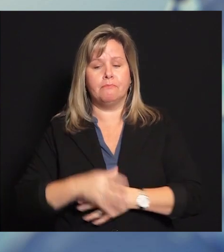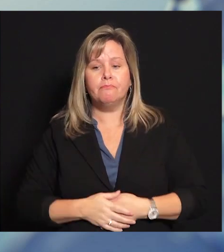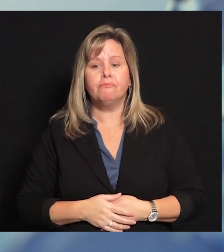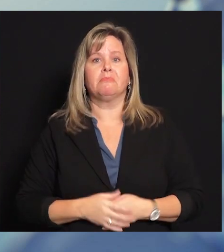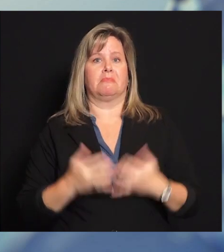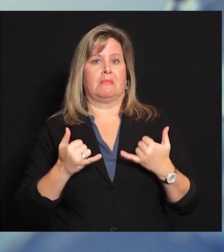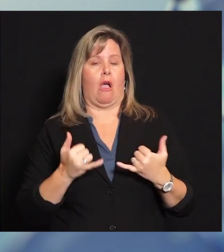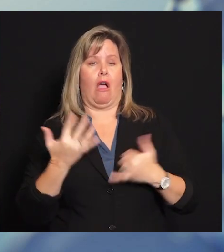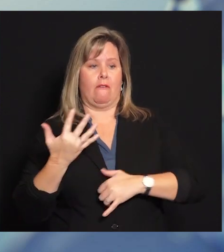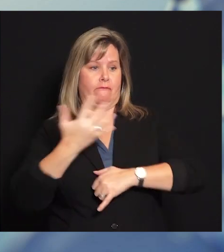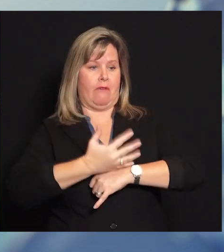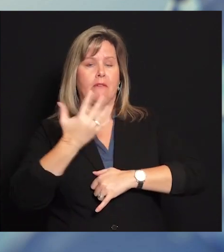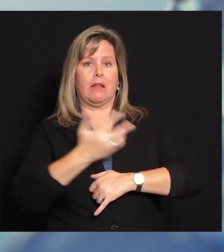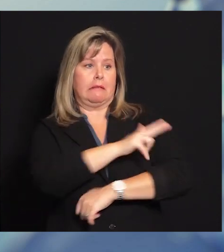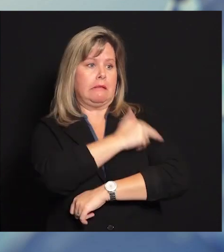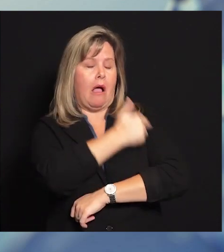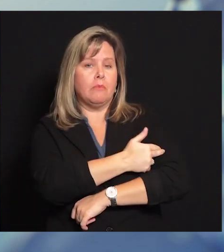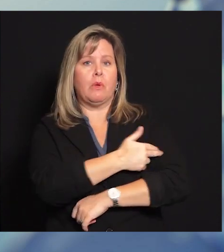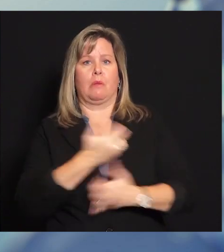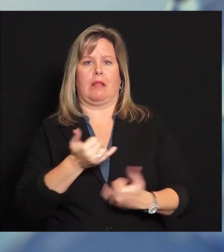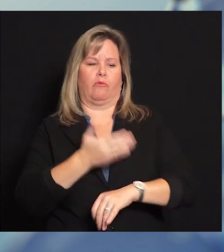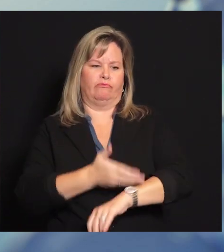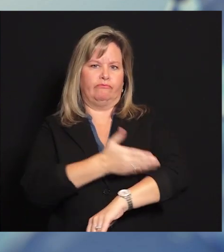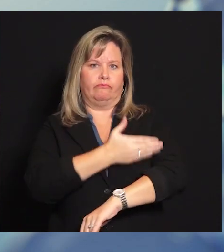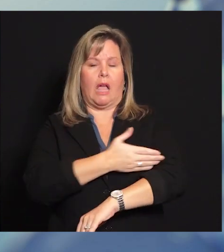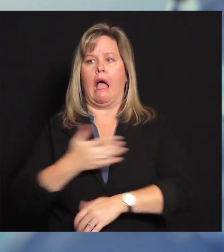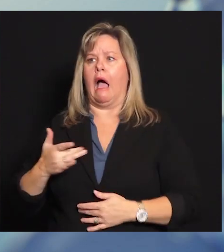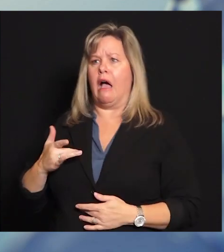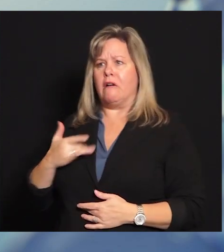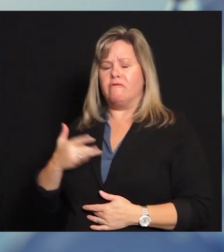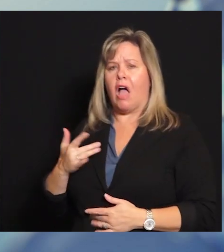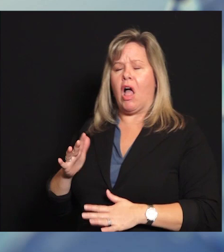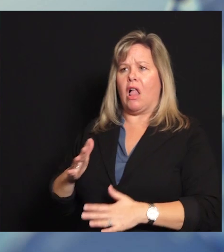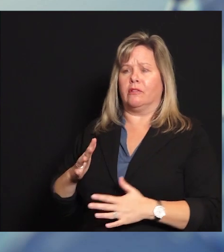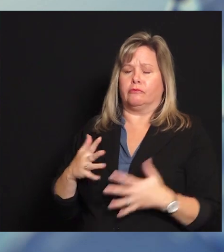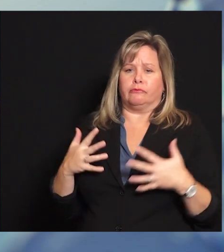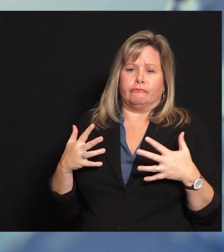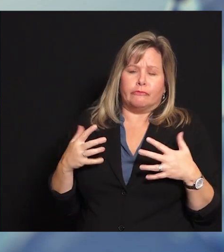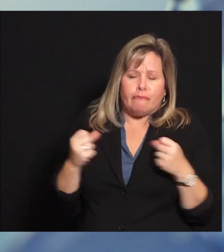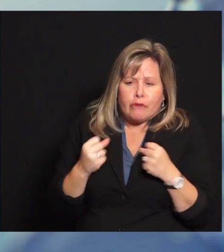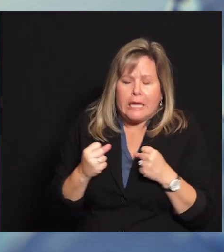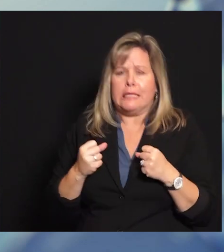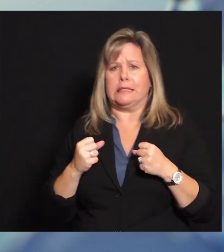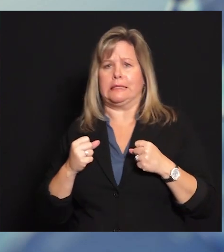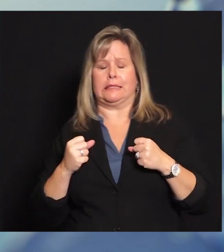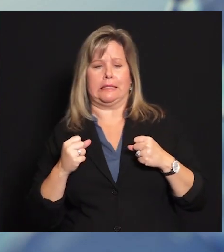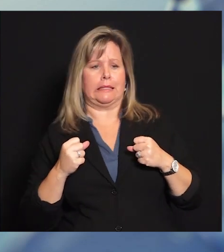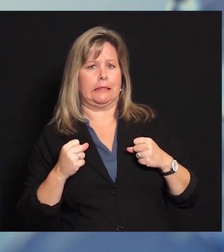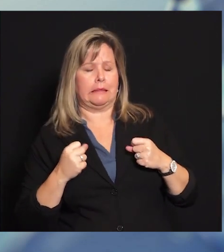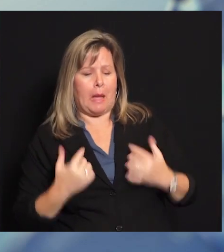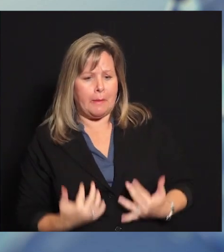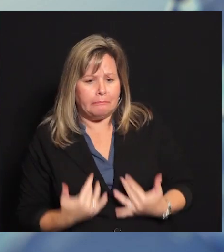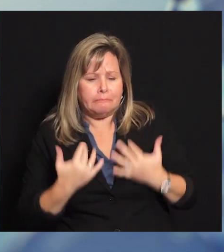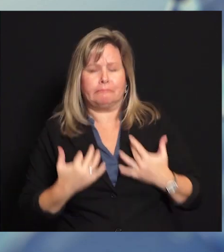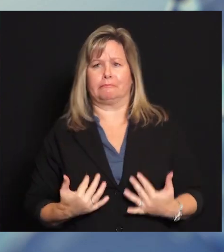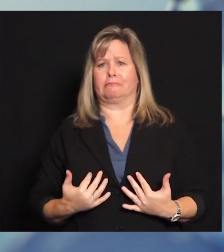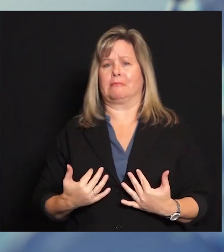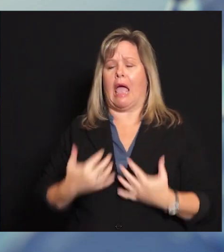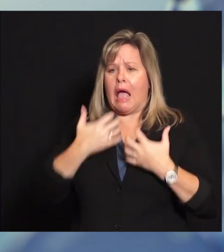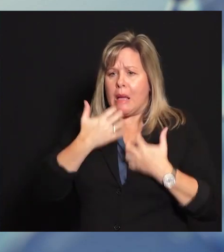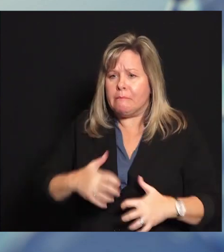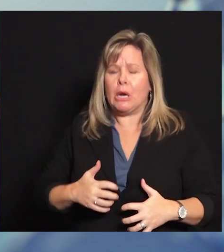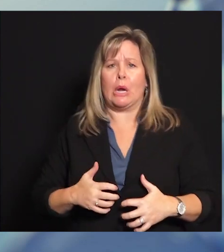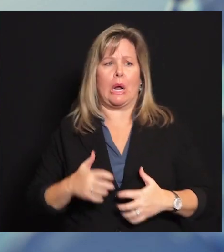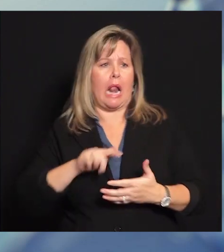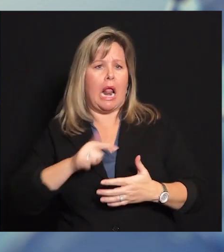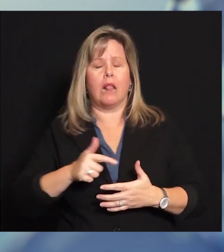now recovering. I felt like I was freezing and burning at the same time and I couldn't breathe. I just kept pushing through and I said, I'm